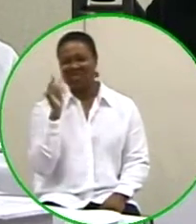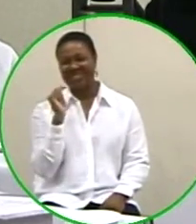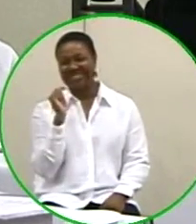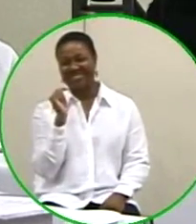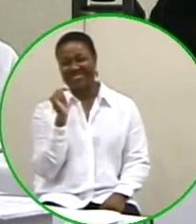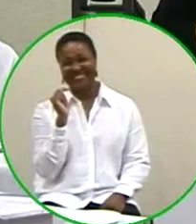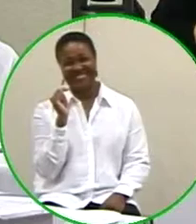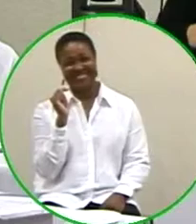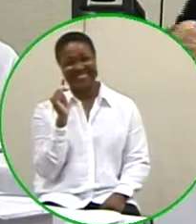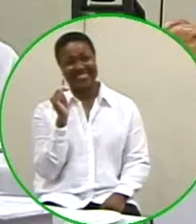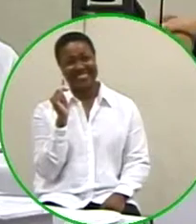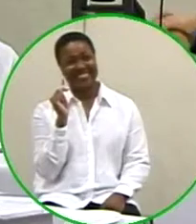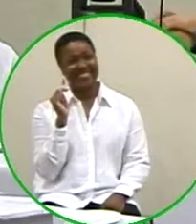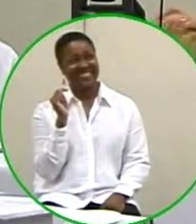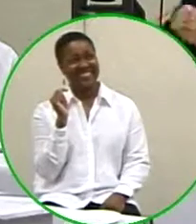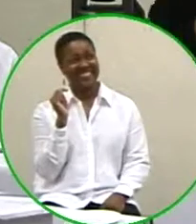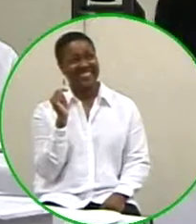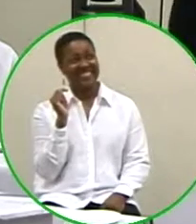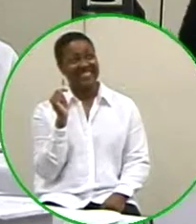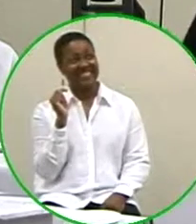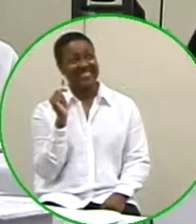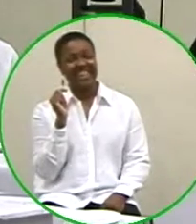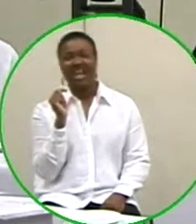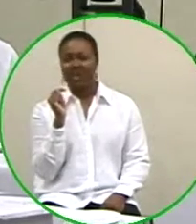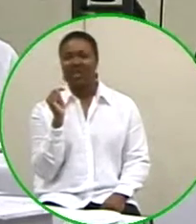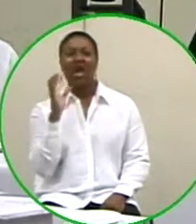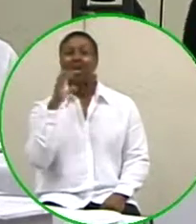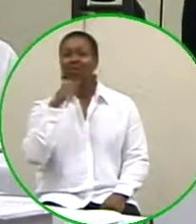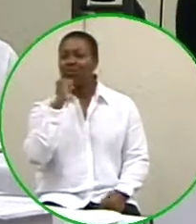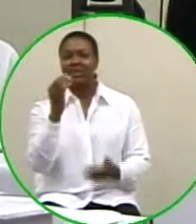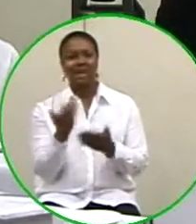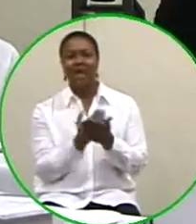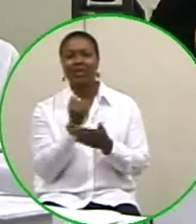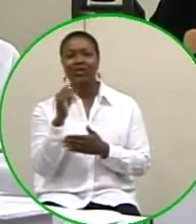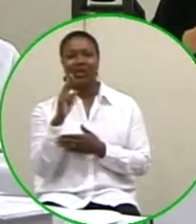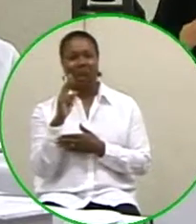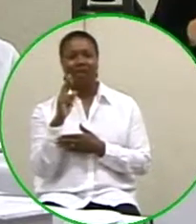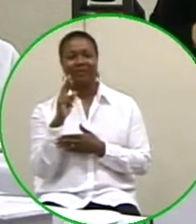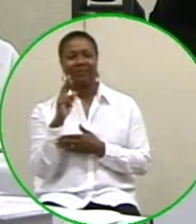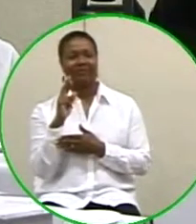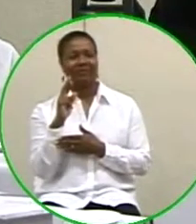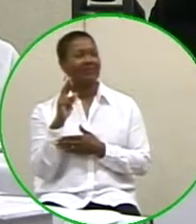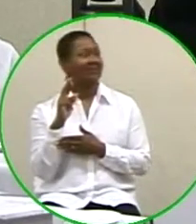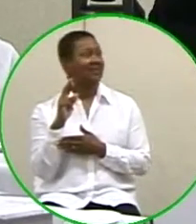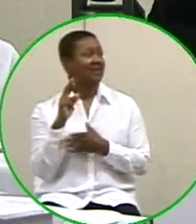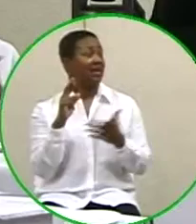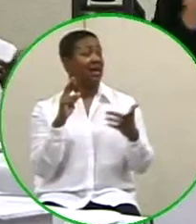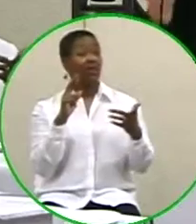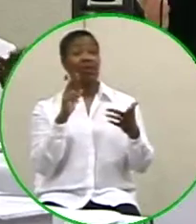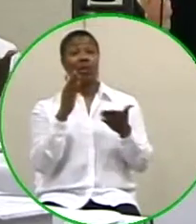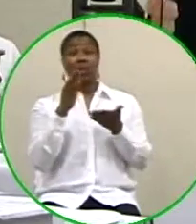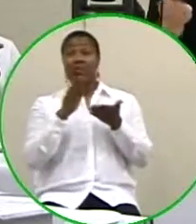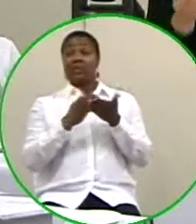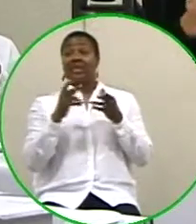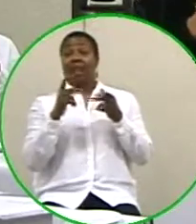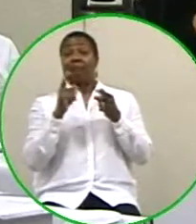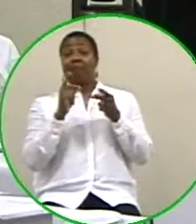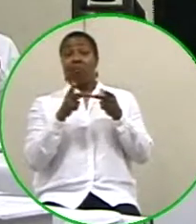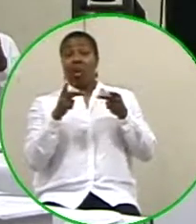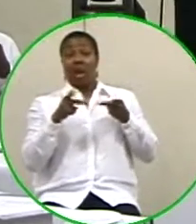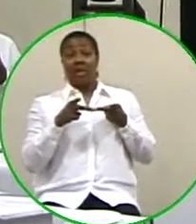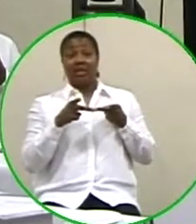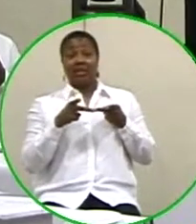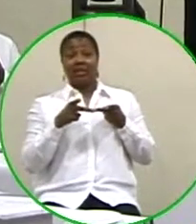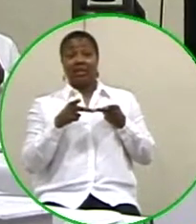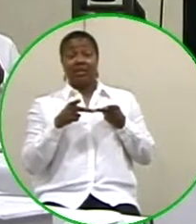home. All right, let's assume it's not new. Okay. Let's assume it's not new. A stop point, you